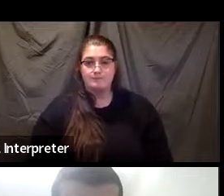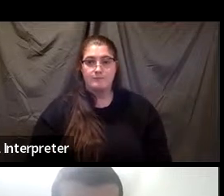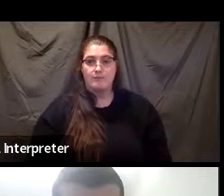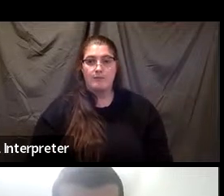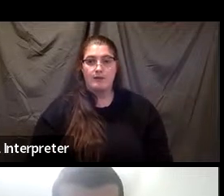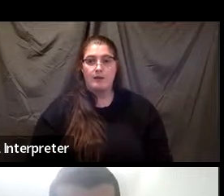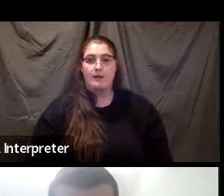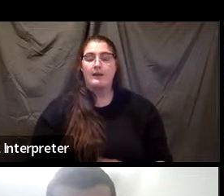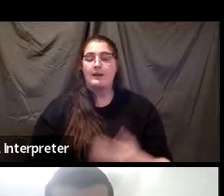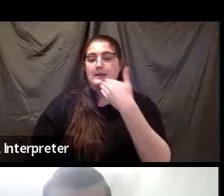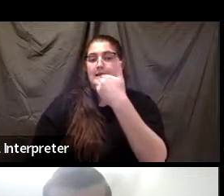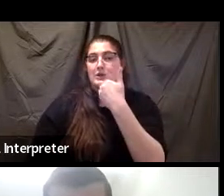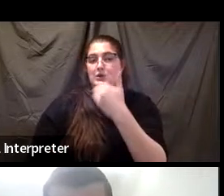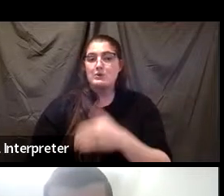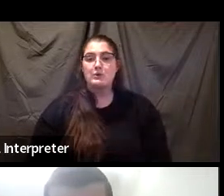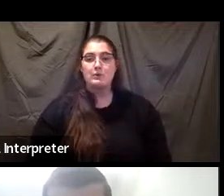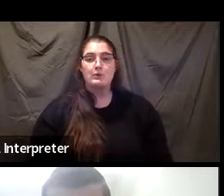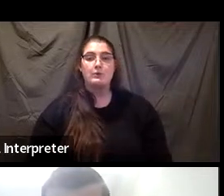Thank you.